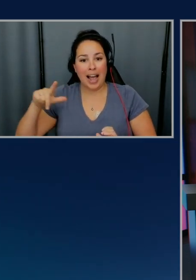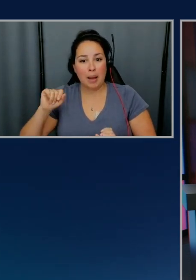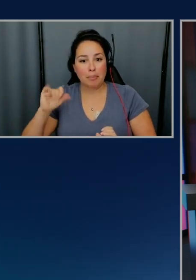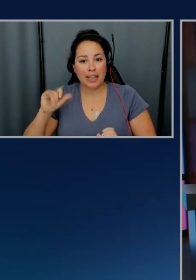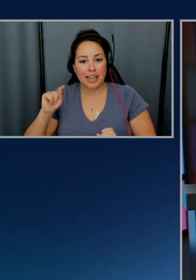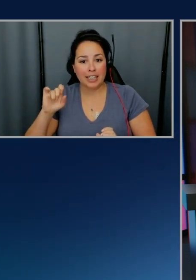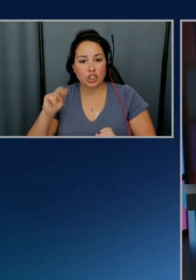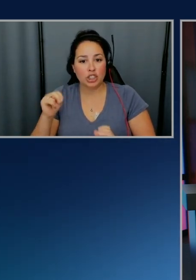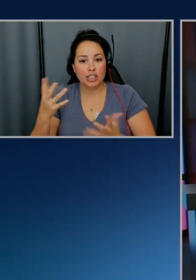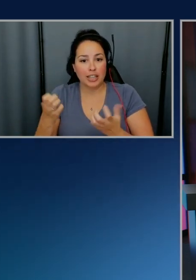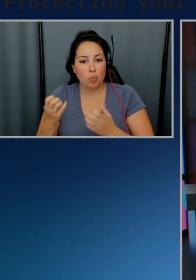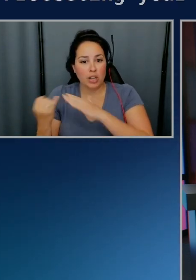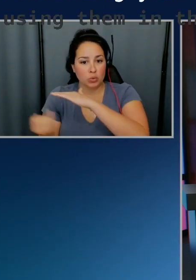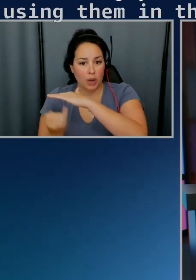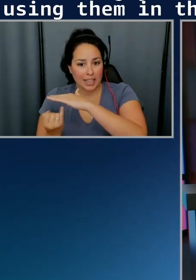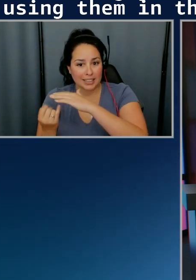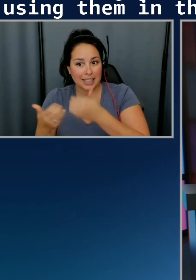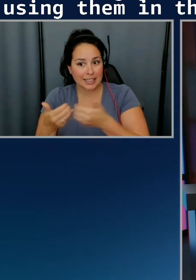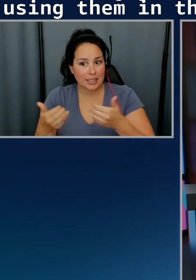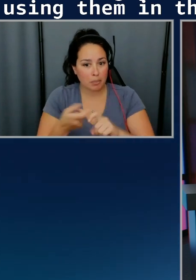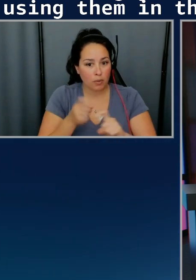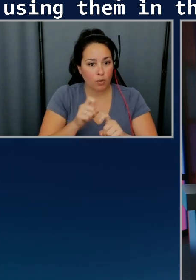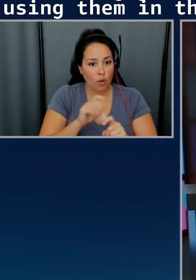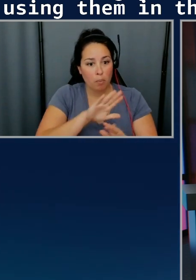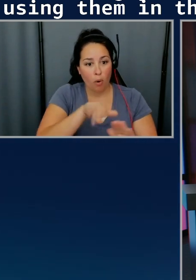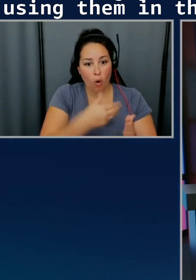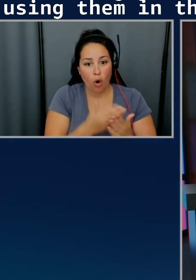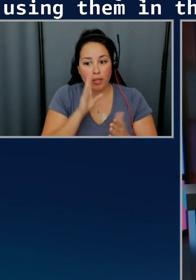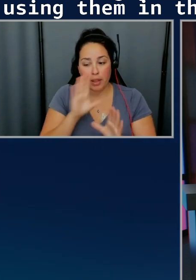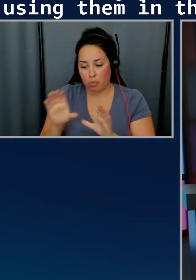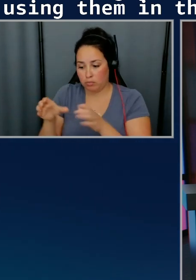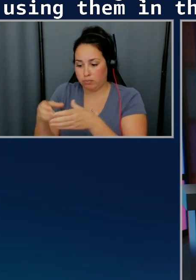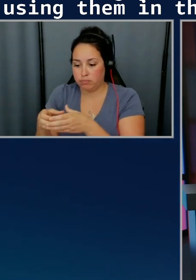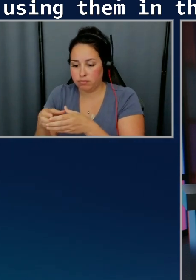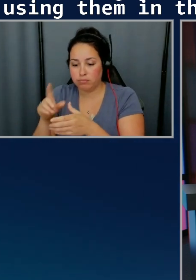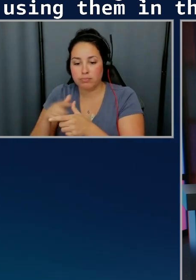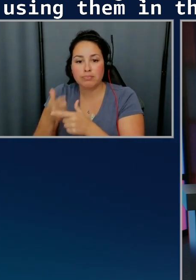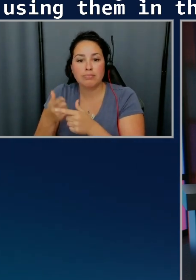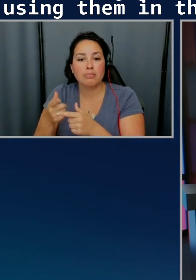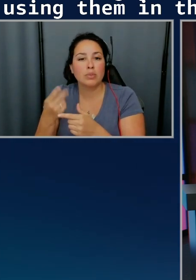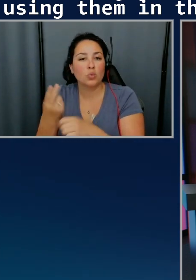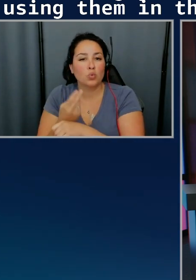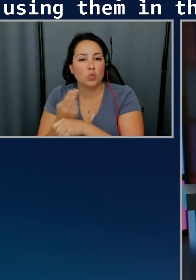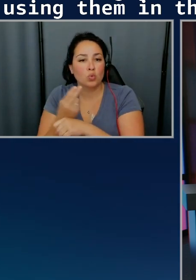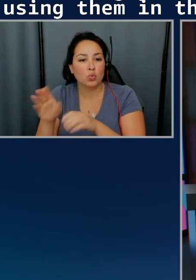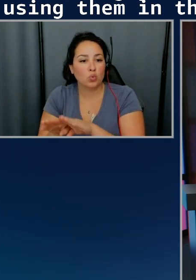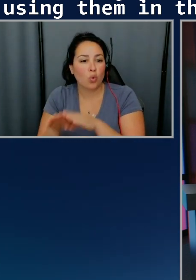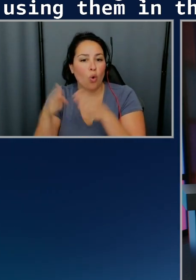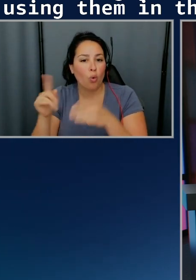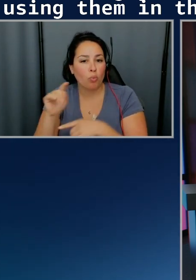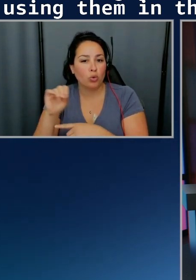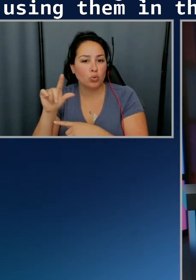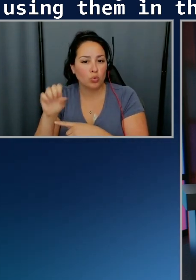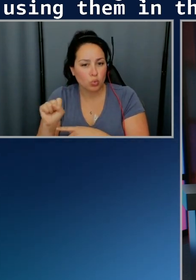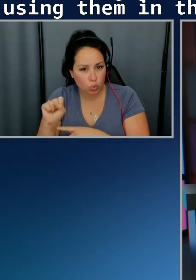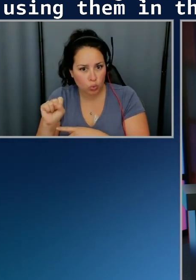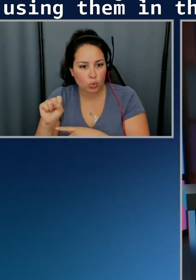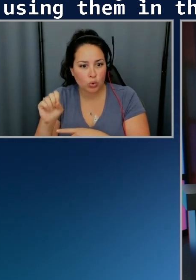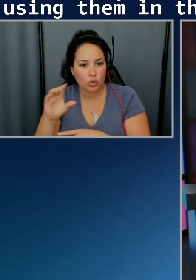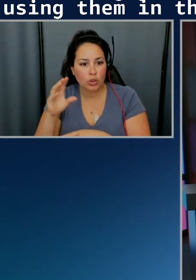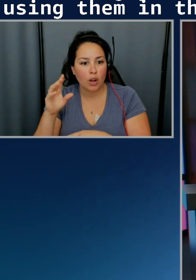rest of their architecture. They will containerize it, and they'll use some open source toolings called Nitro CLI, etc., to